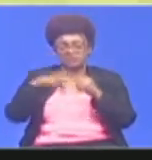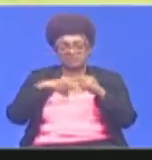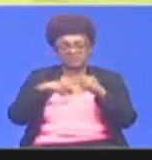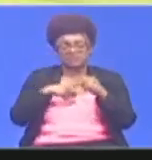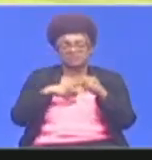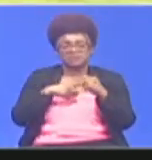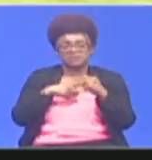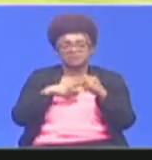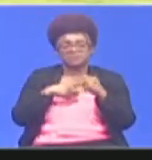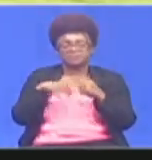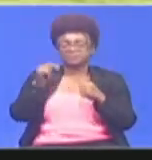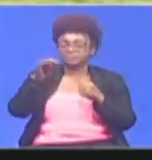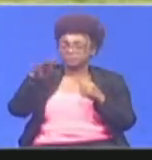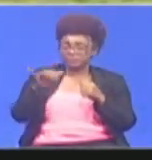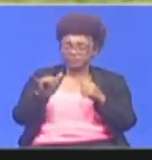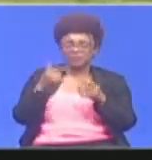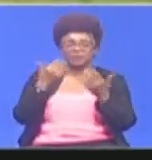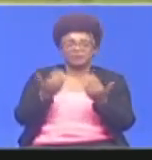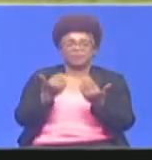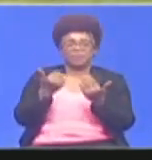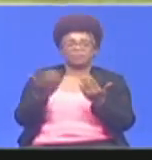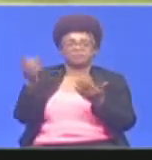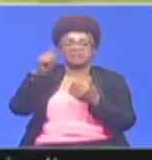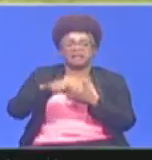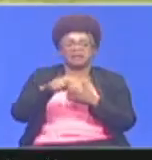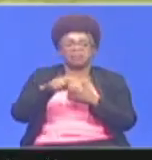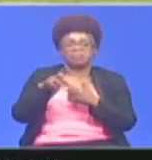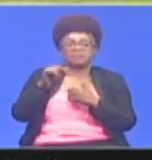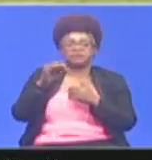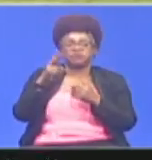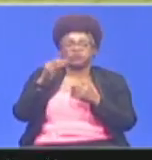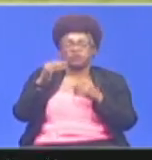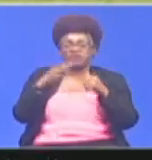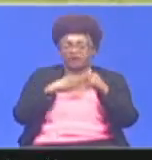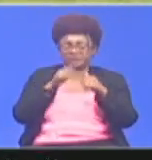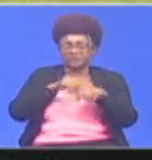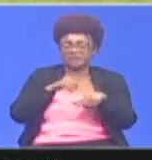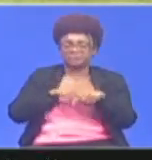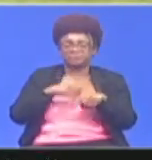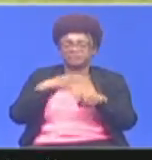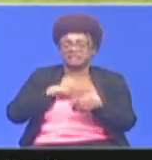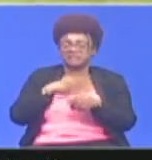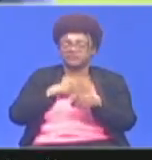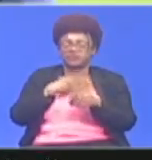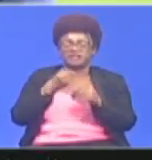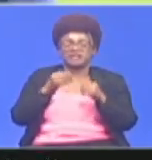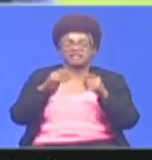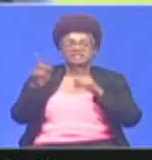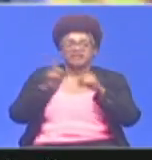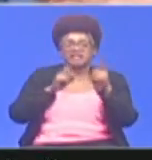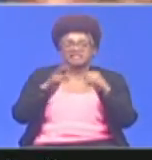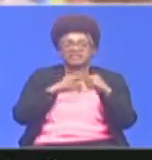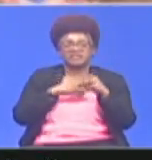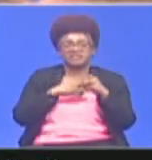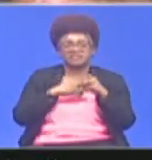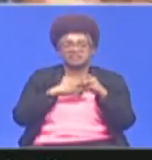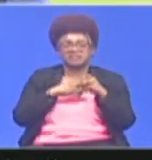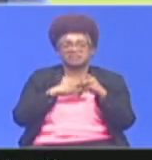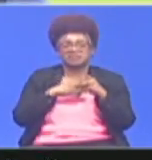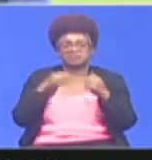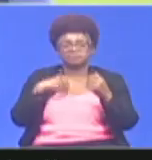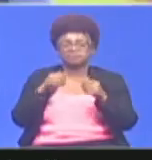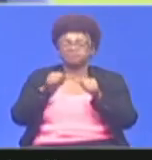title. Serevi was last in Kenya in 2005 when he was the chief guest for the Safari Sevens. I still remember a